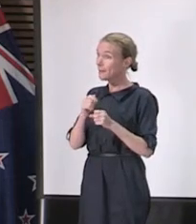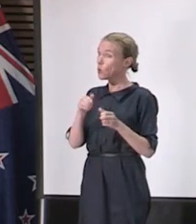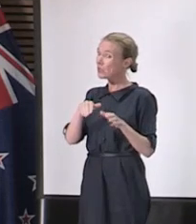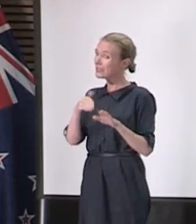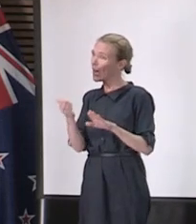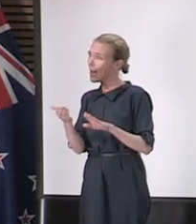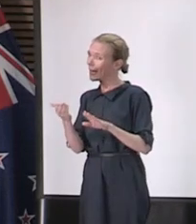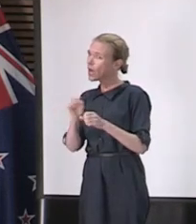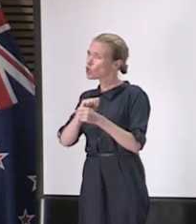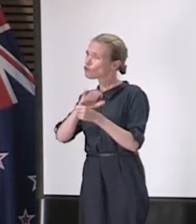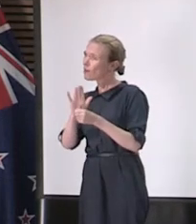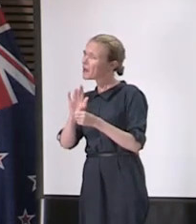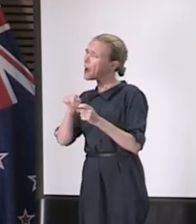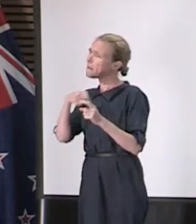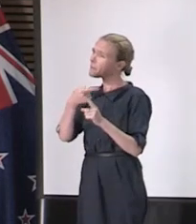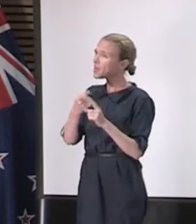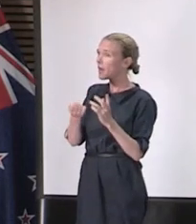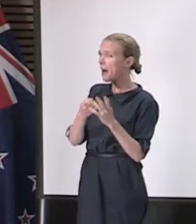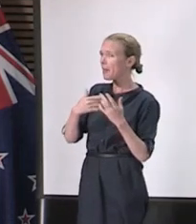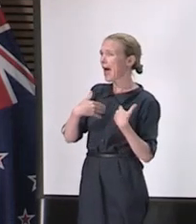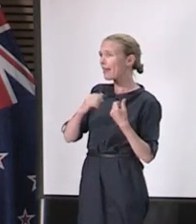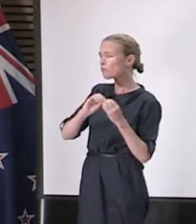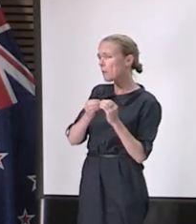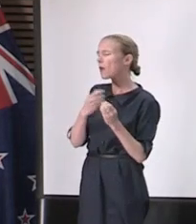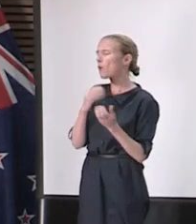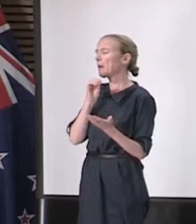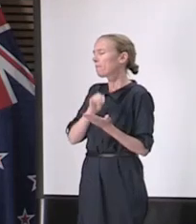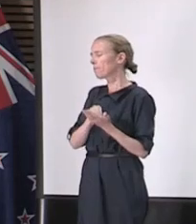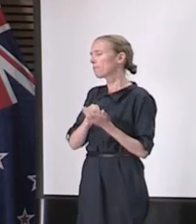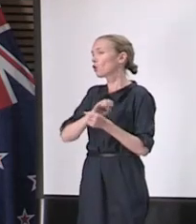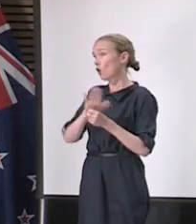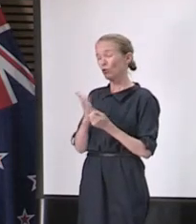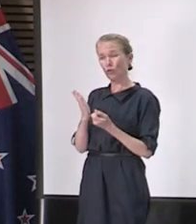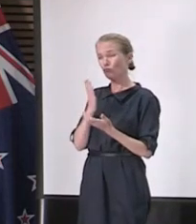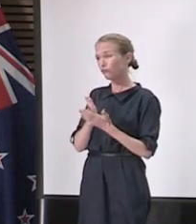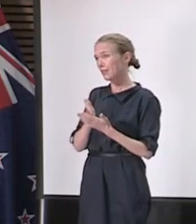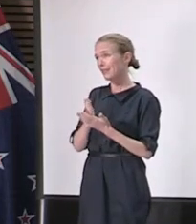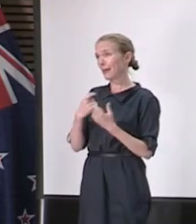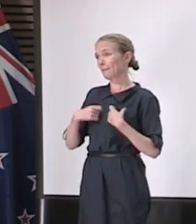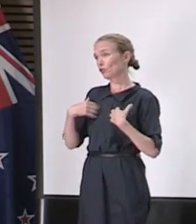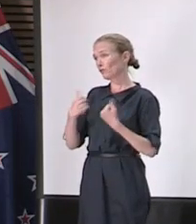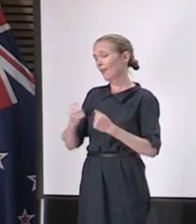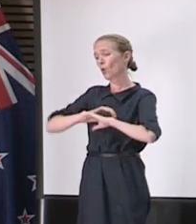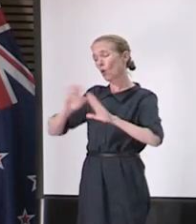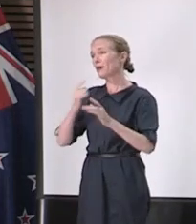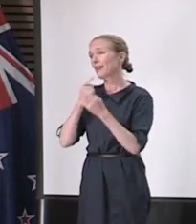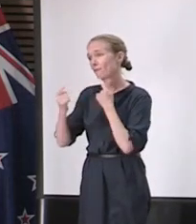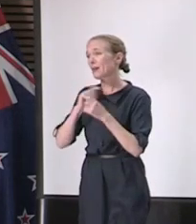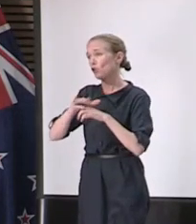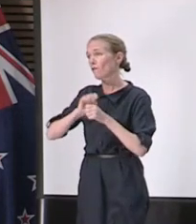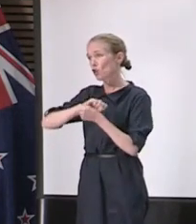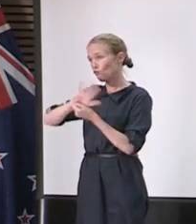The issue here is, and it was the same down in Canterbury for the Rosewood Rest Home, is where people have been put into a hospital